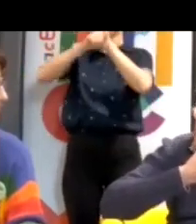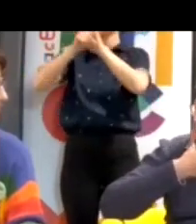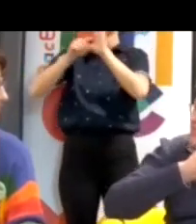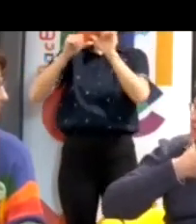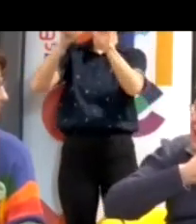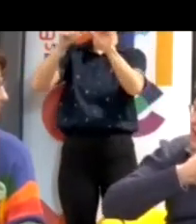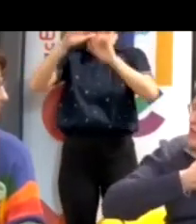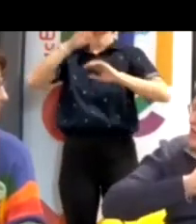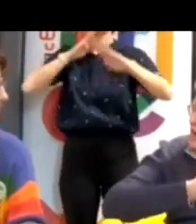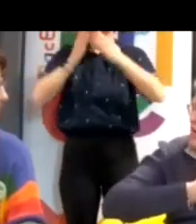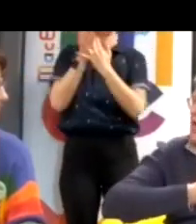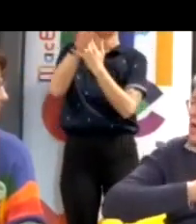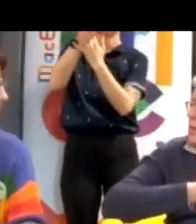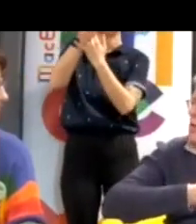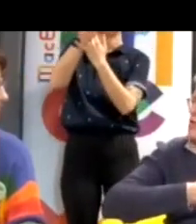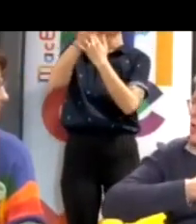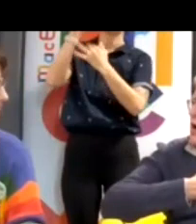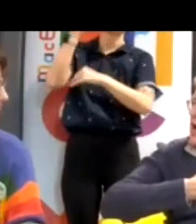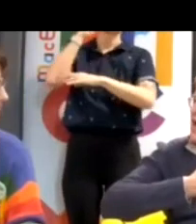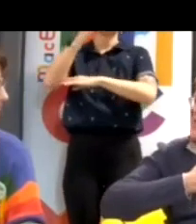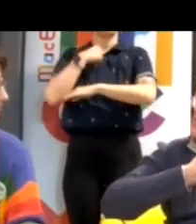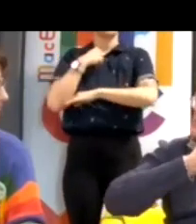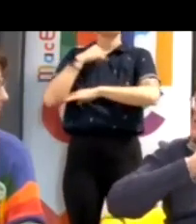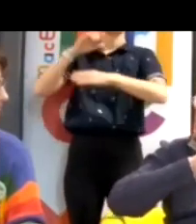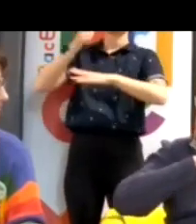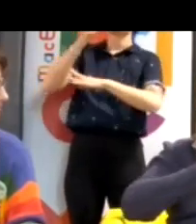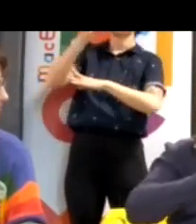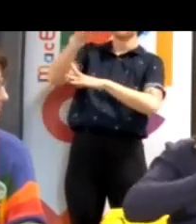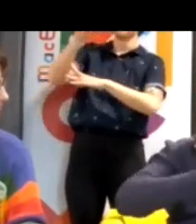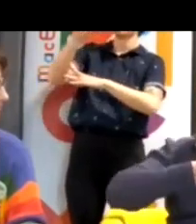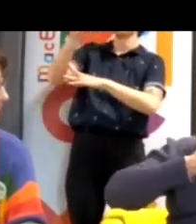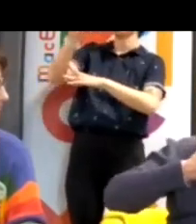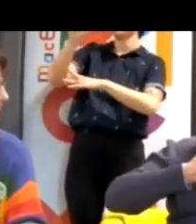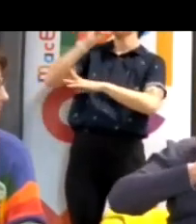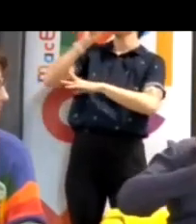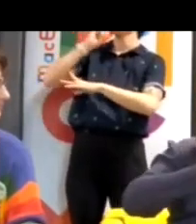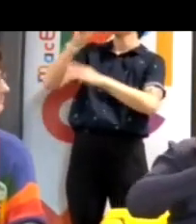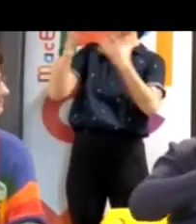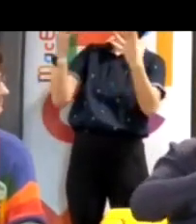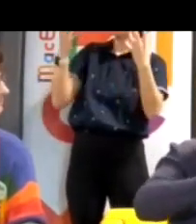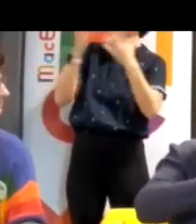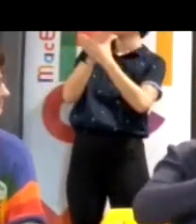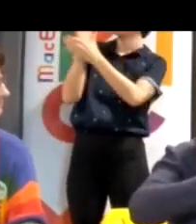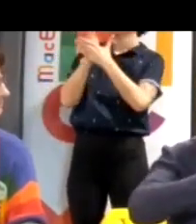to me, that's the connection. Queer joy is something to be shared with all of us.